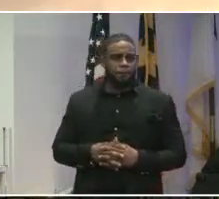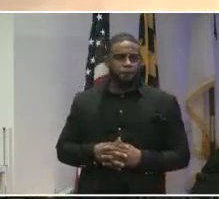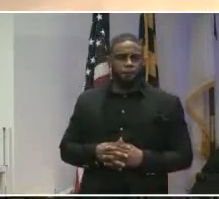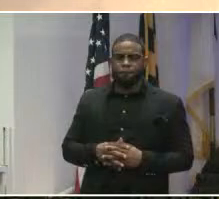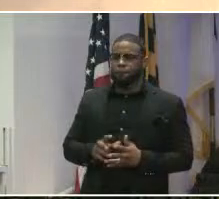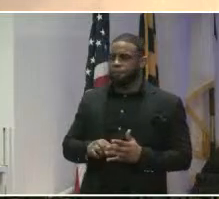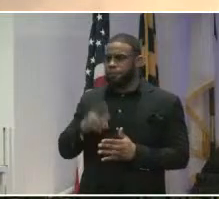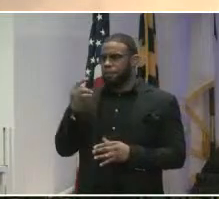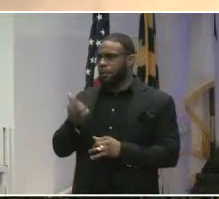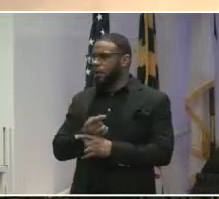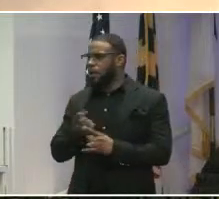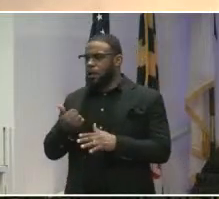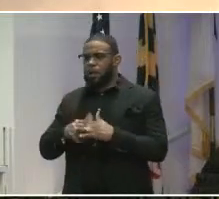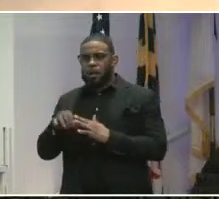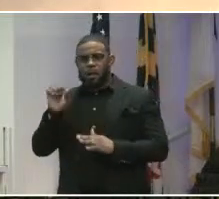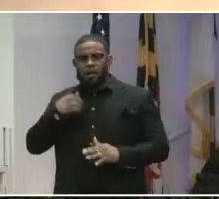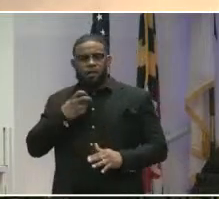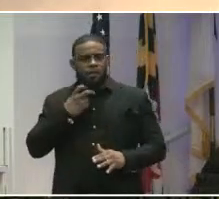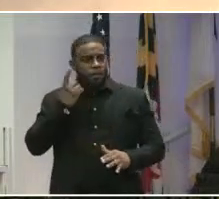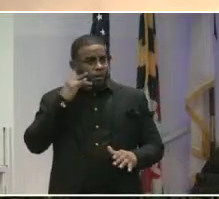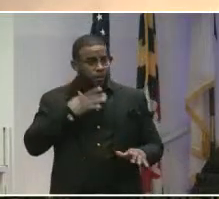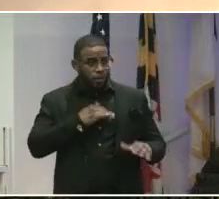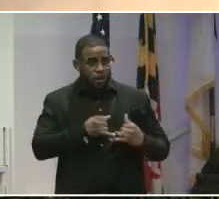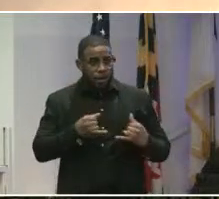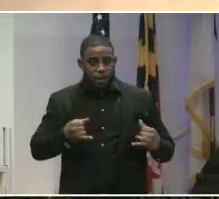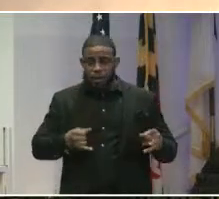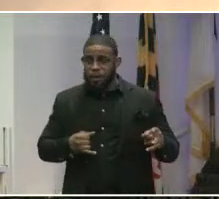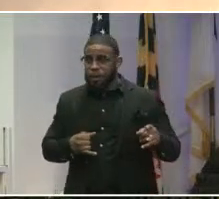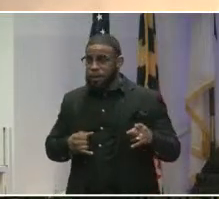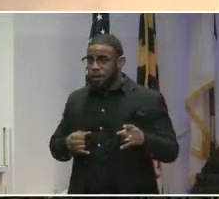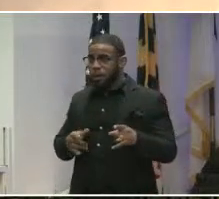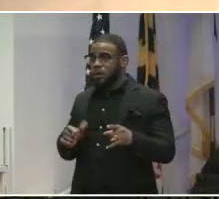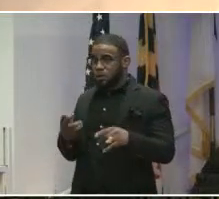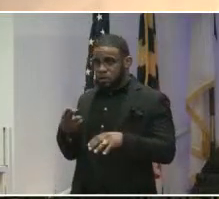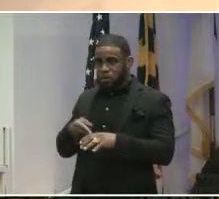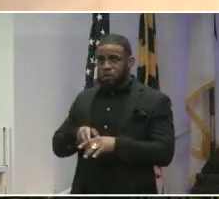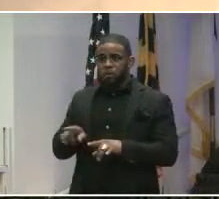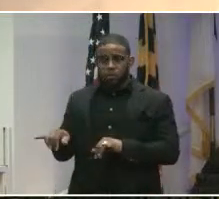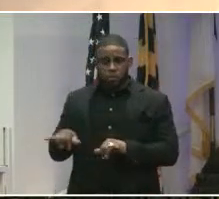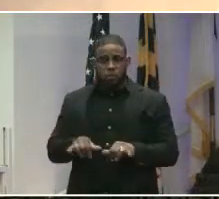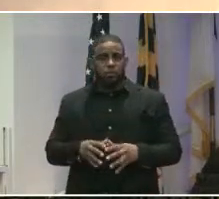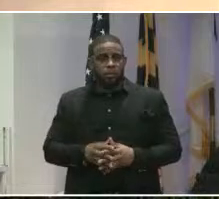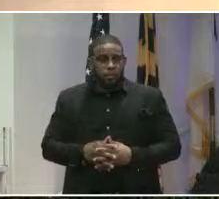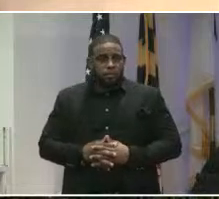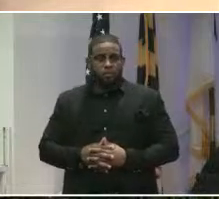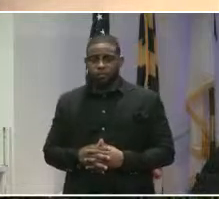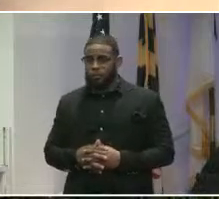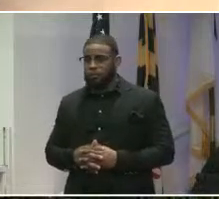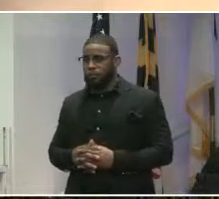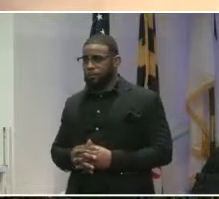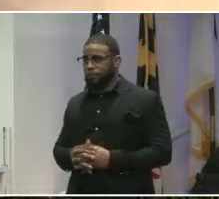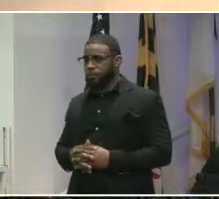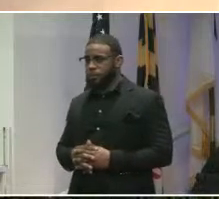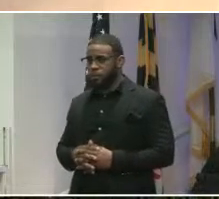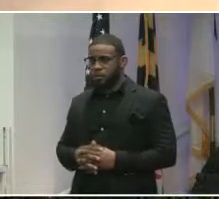This is for everybody under the sound of my voice, and if you're online, you can join us too.